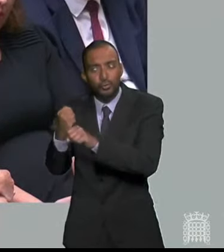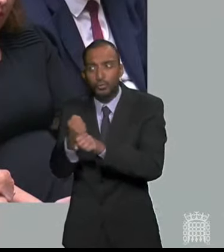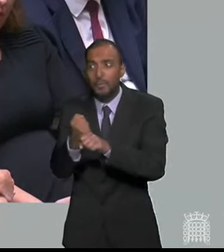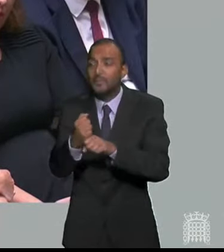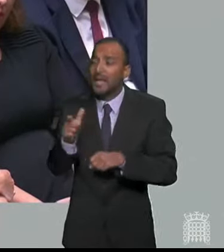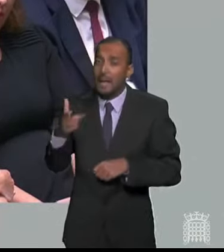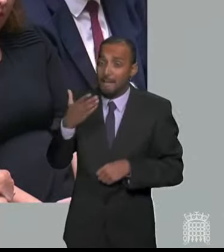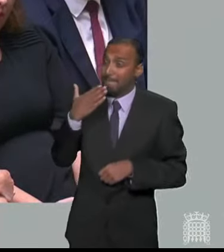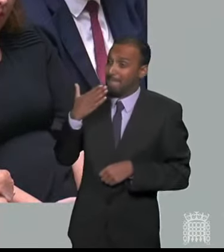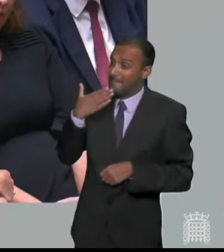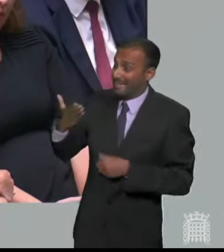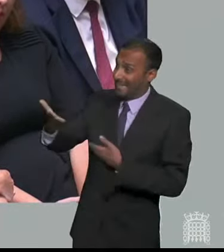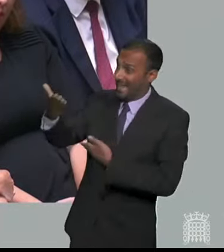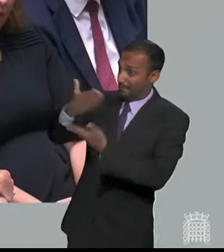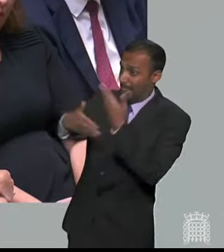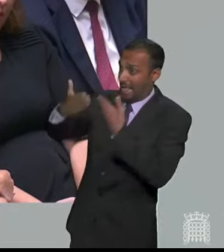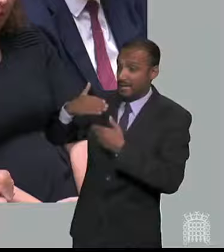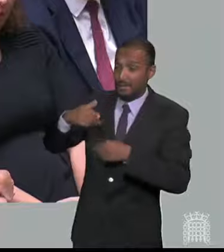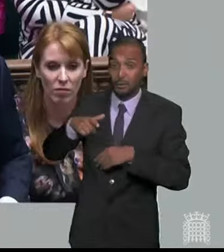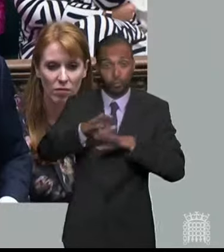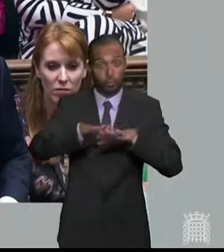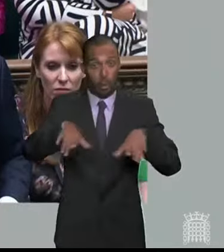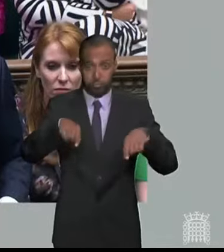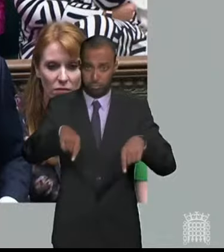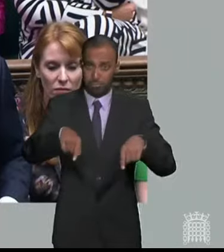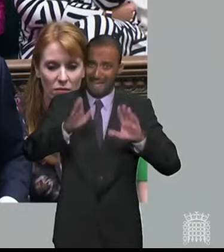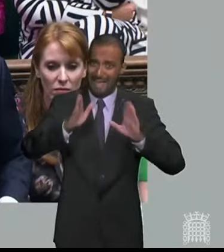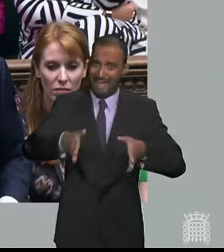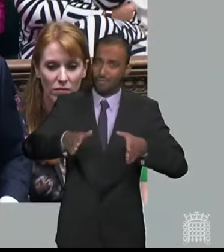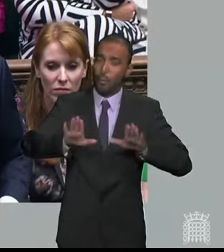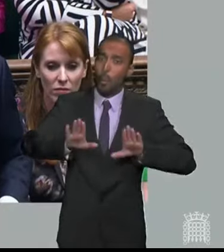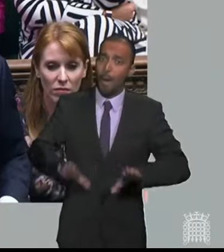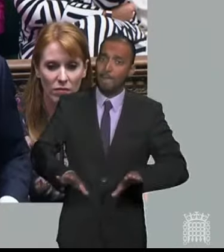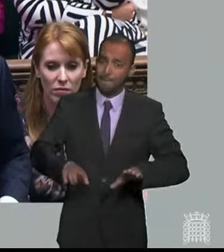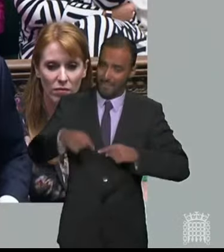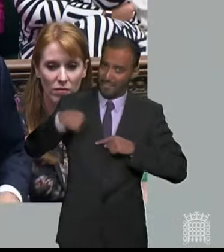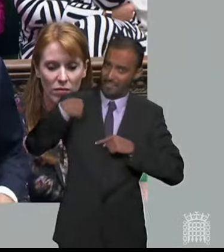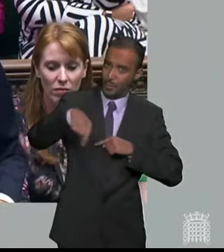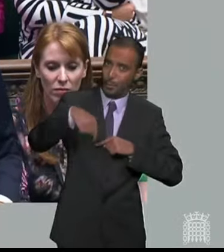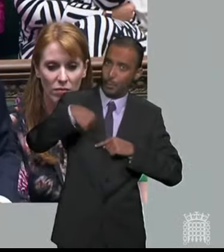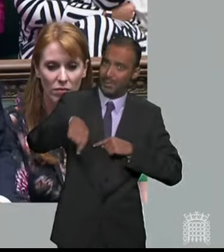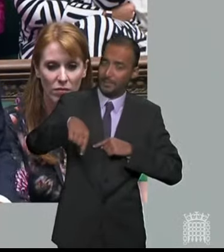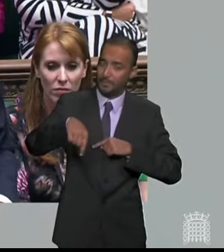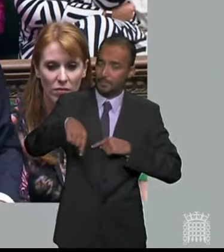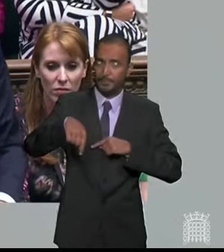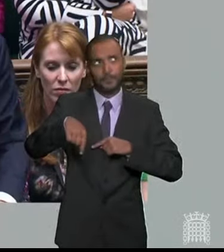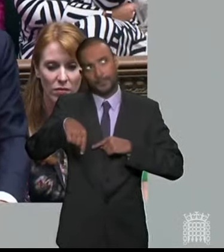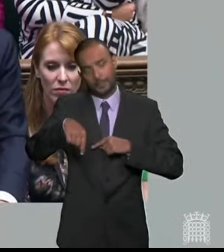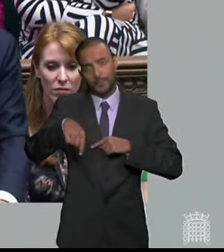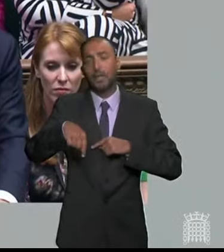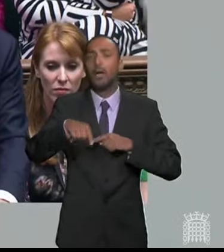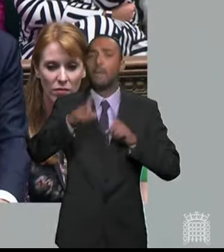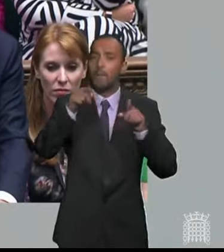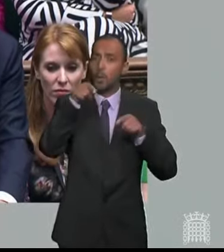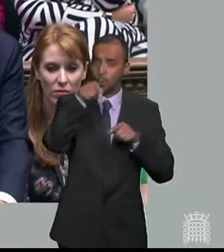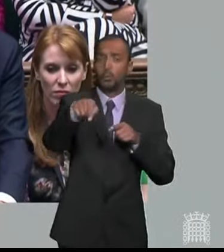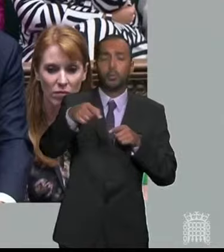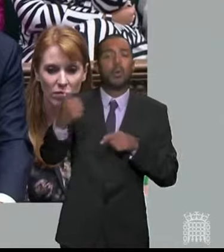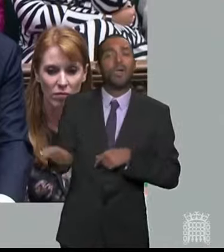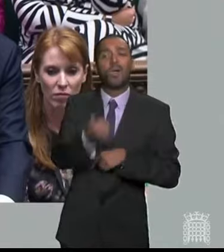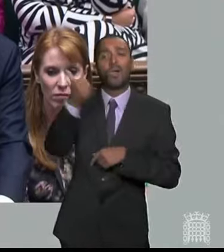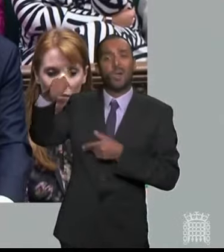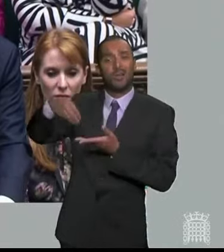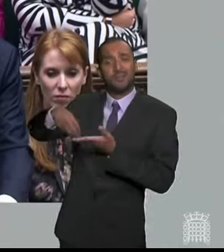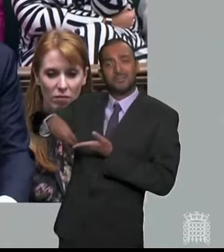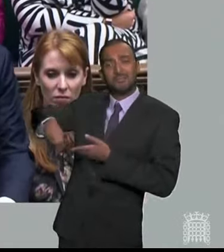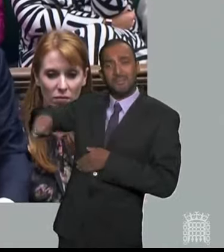whose children aren't at school this week why he thinks a blank cheque for his Tory minister's office is